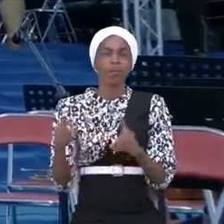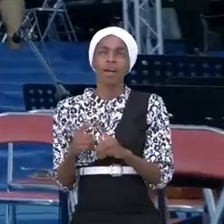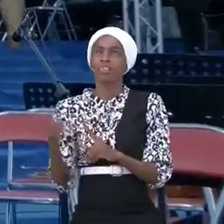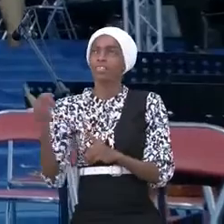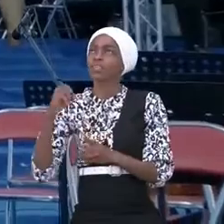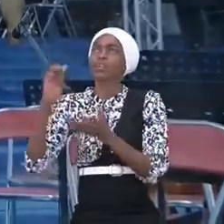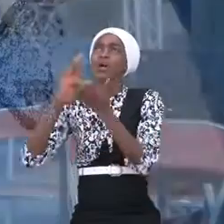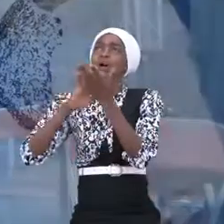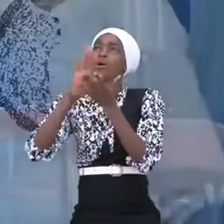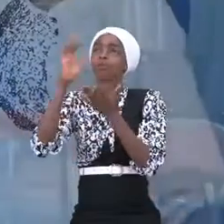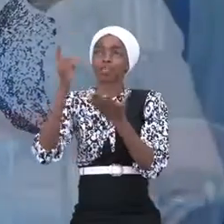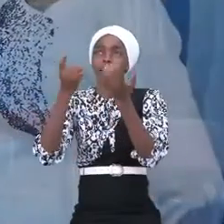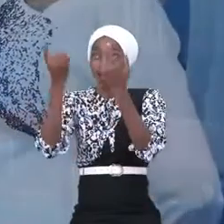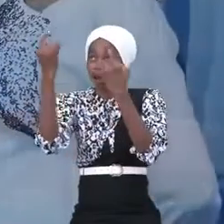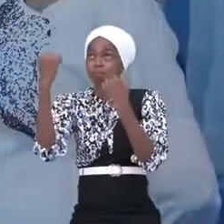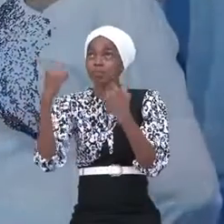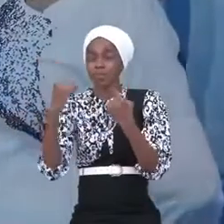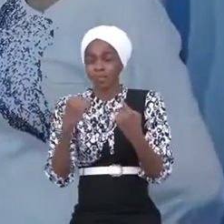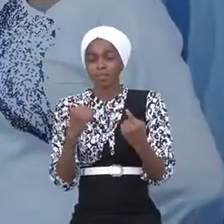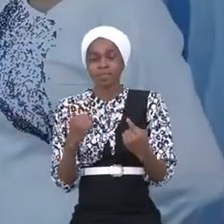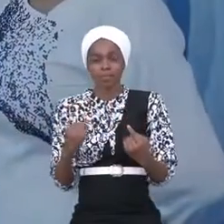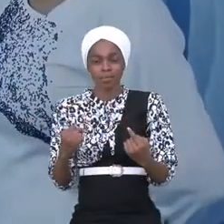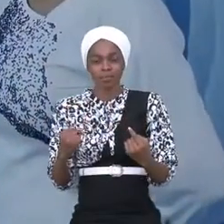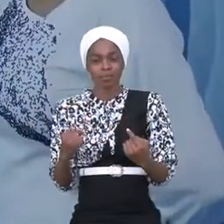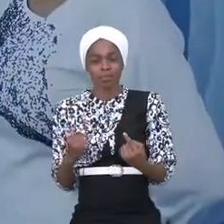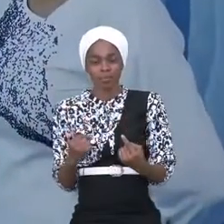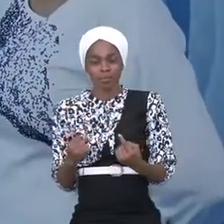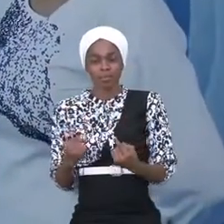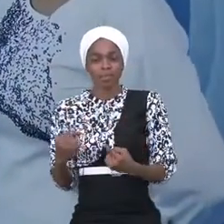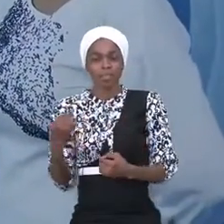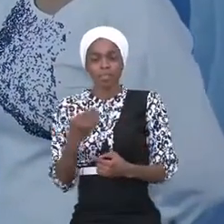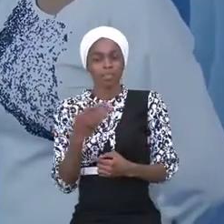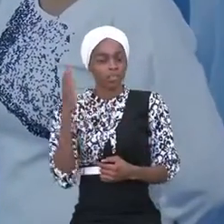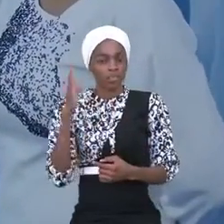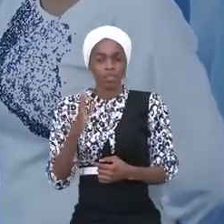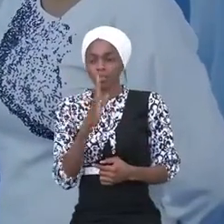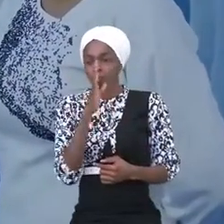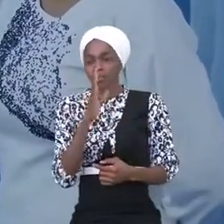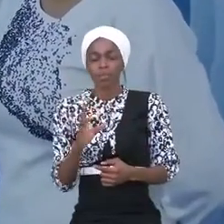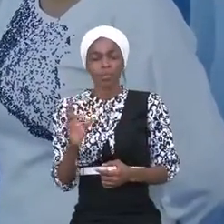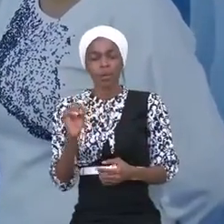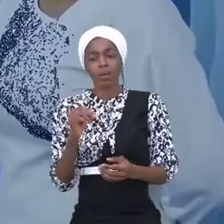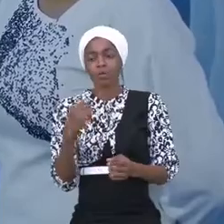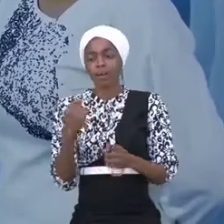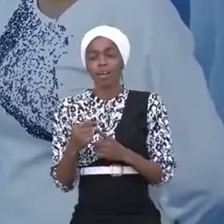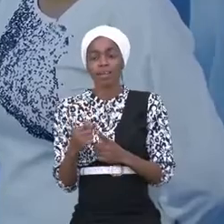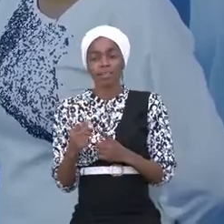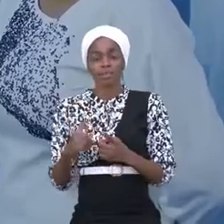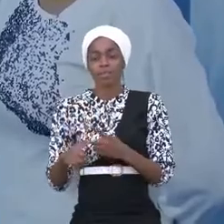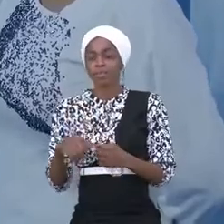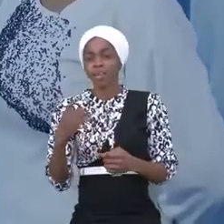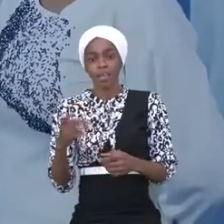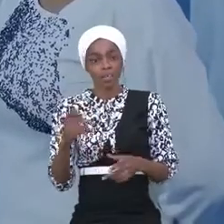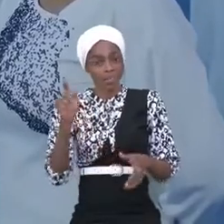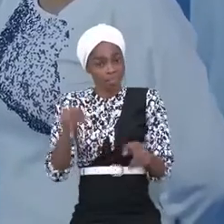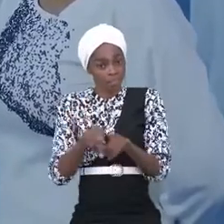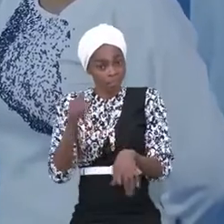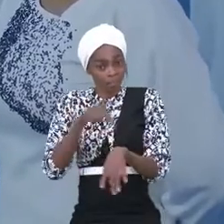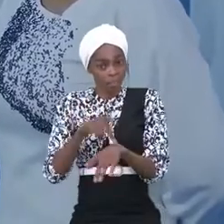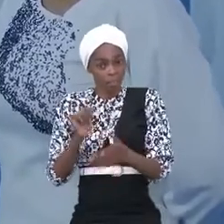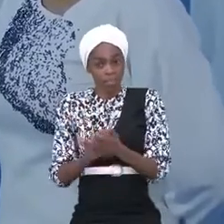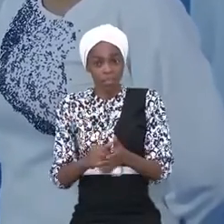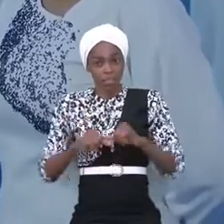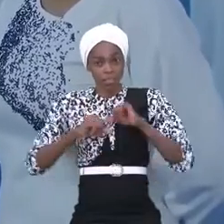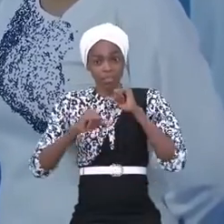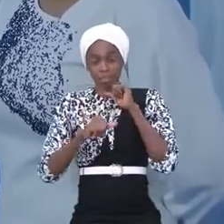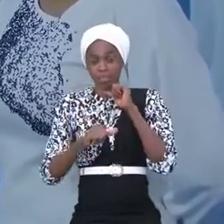When the glory comes, the same Peter that denied Jesus three times, when